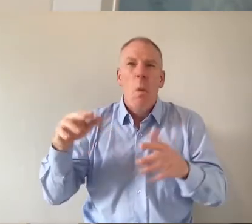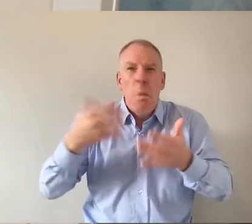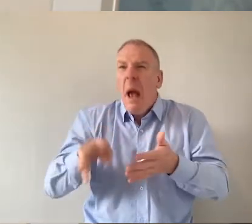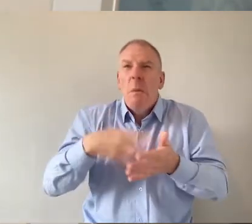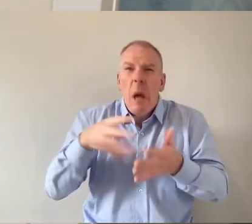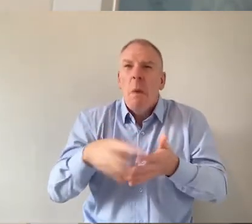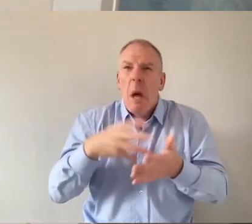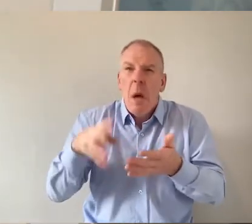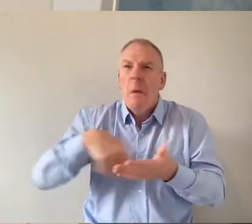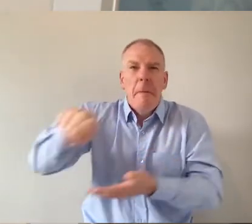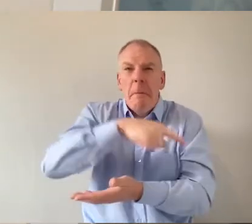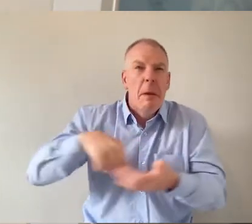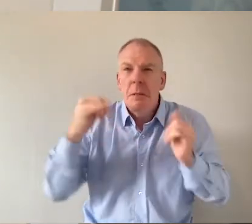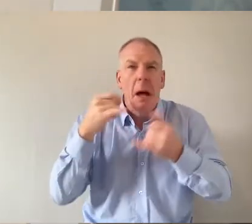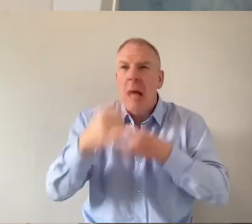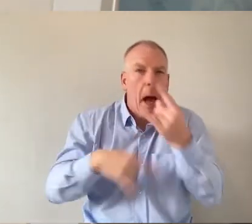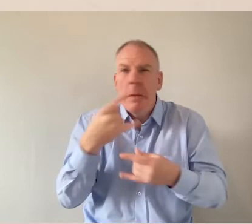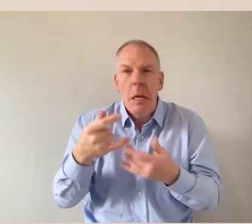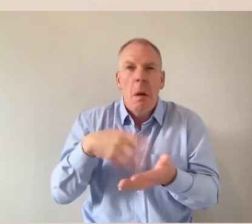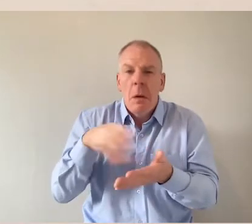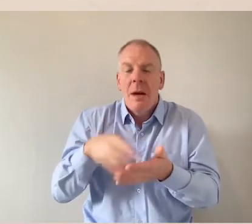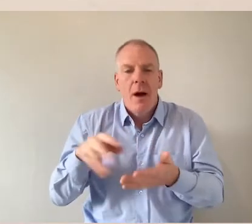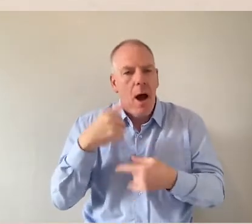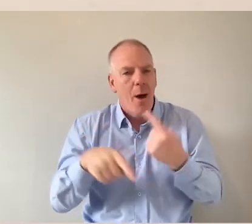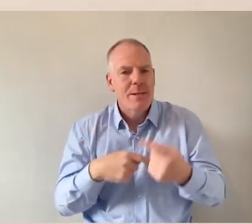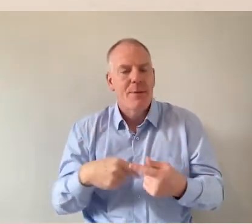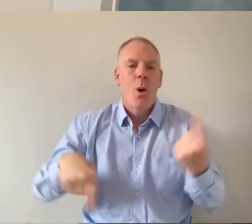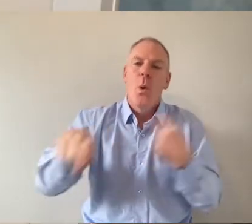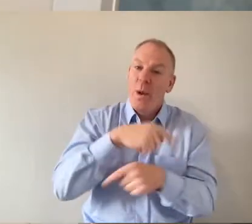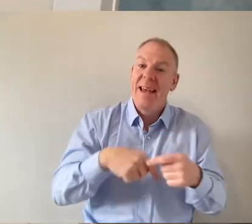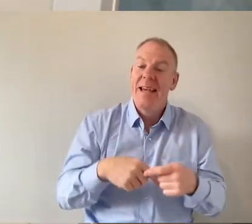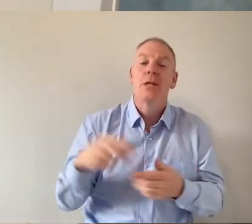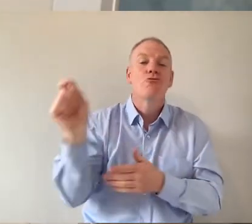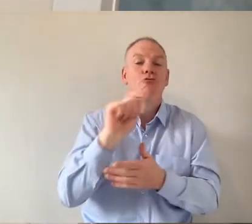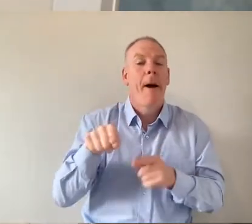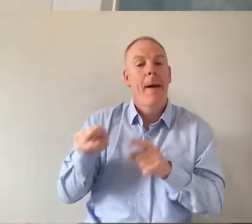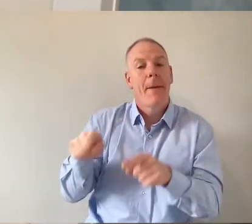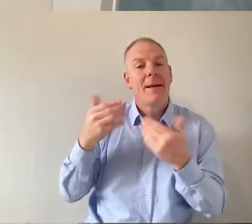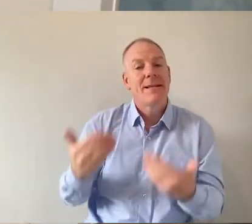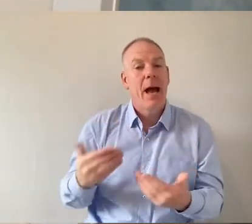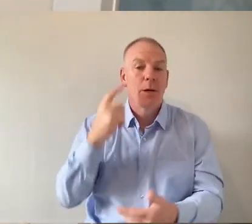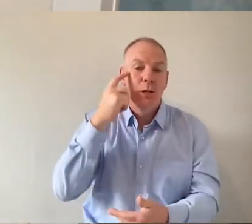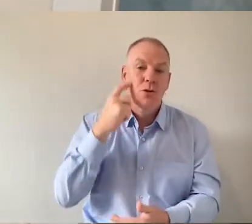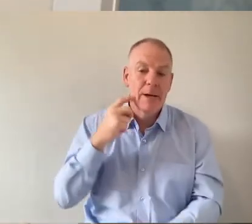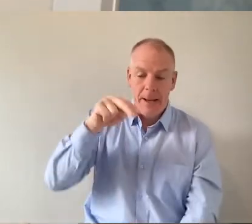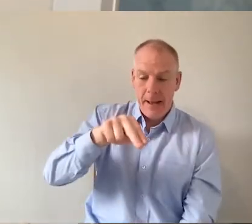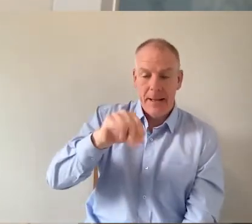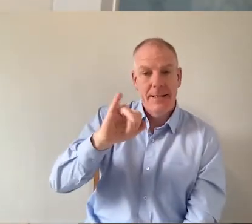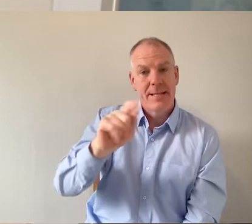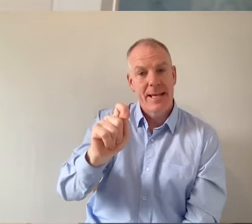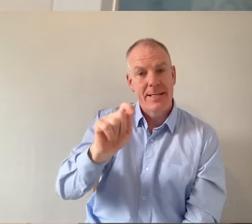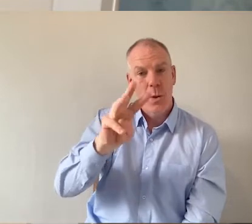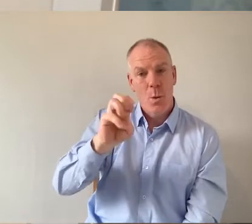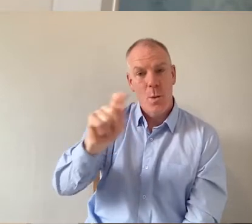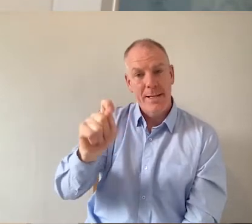when is our pizza party going to happen, Alina? But we are going to draw Guzzler, the green nitwit monster